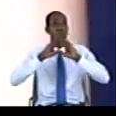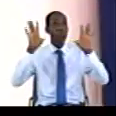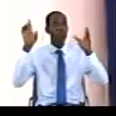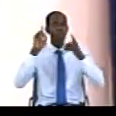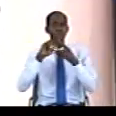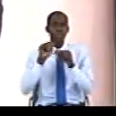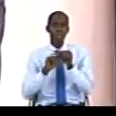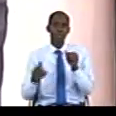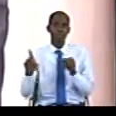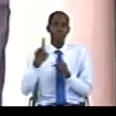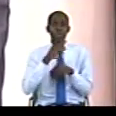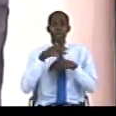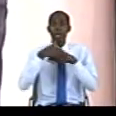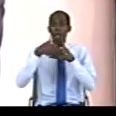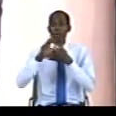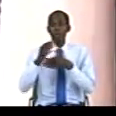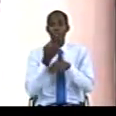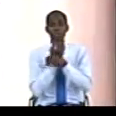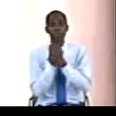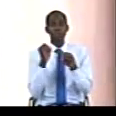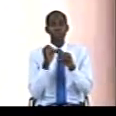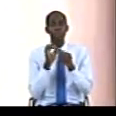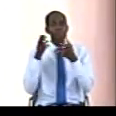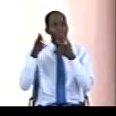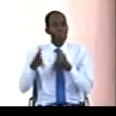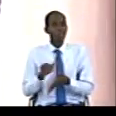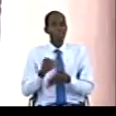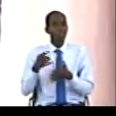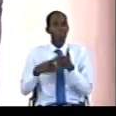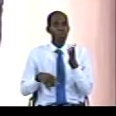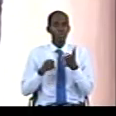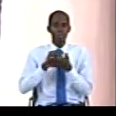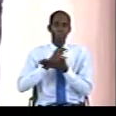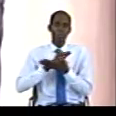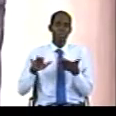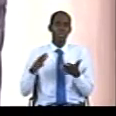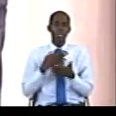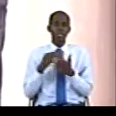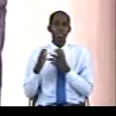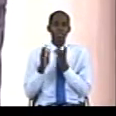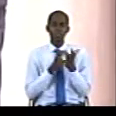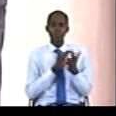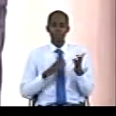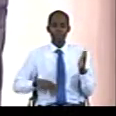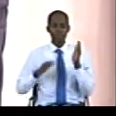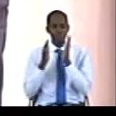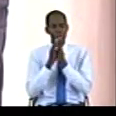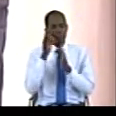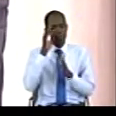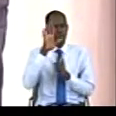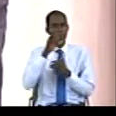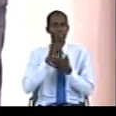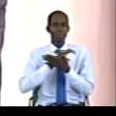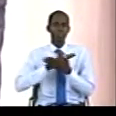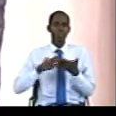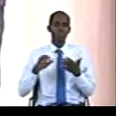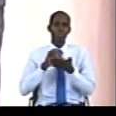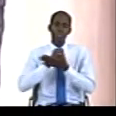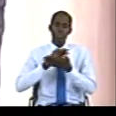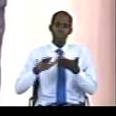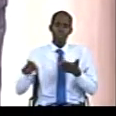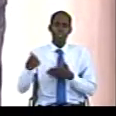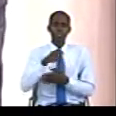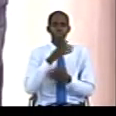salvation, there's sanctification. Sanctification. And Jesus prayed for your sanctification. Sanctify them through thy